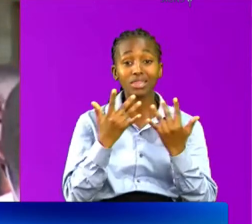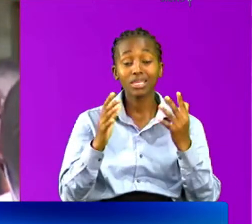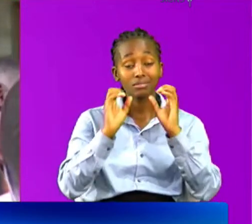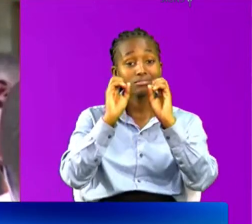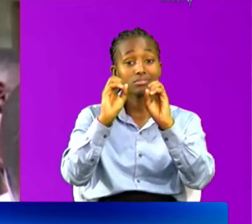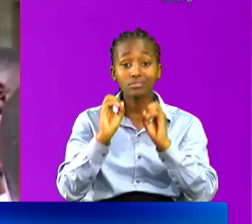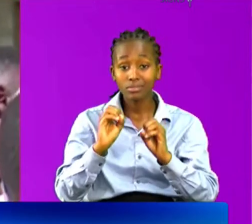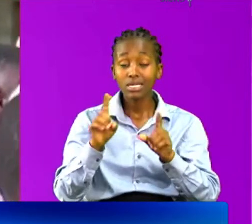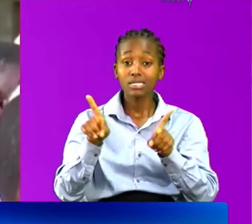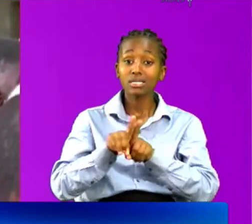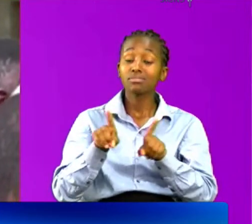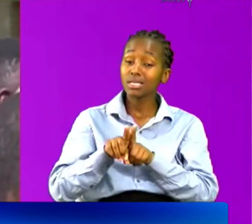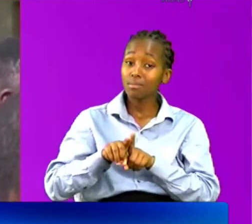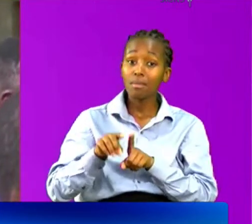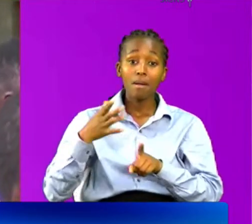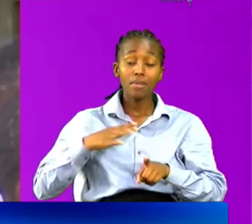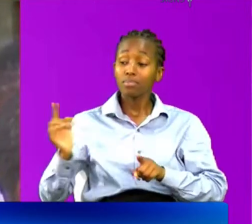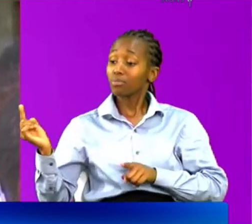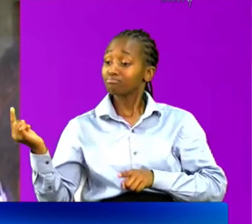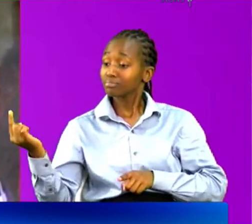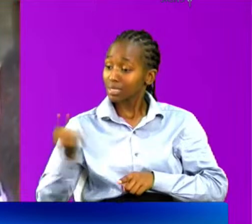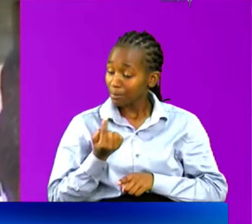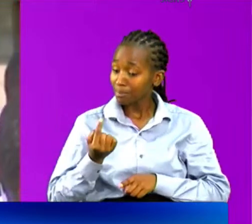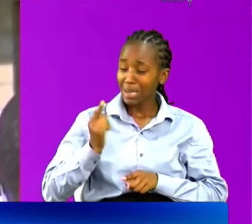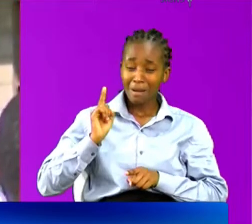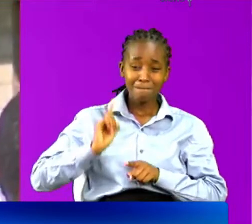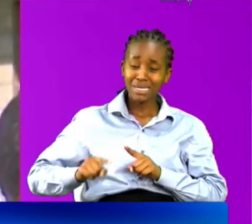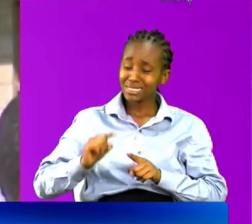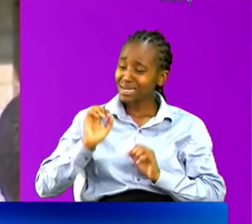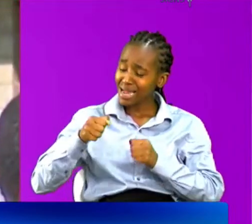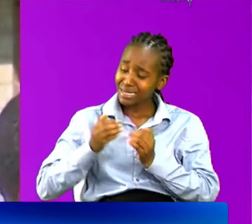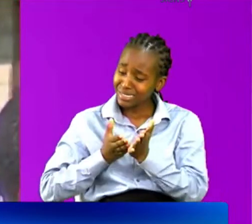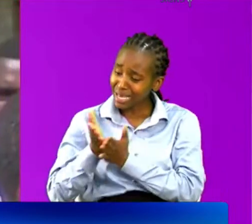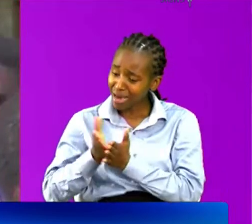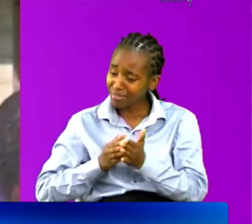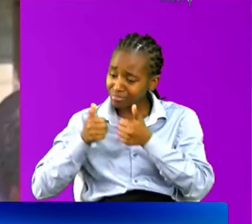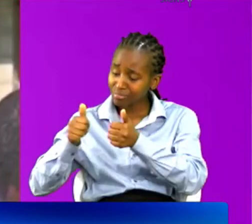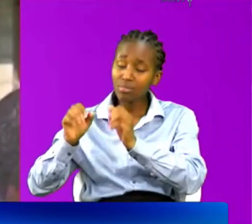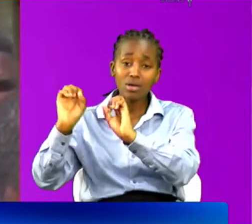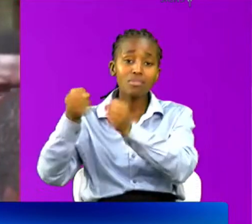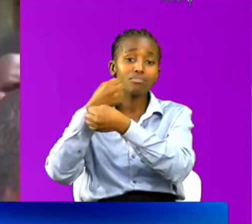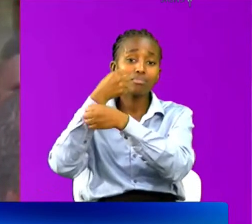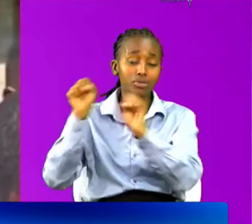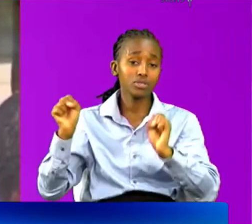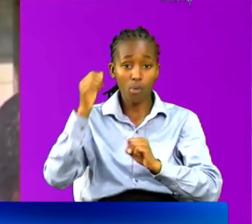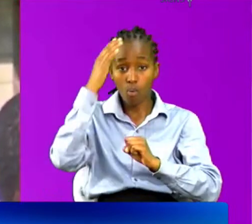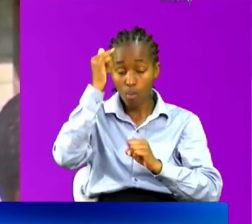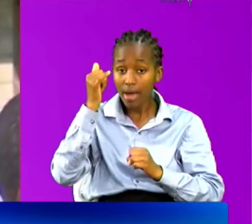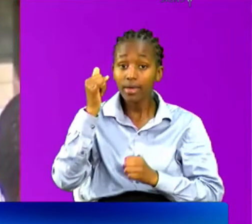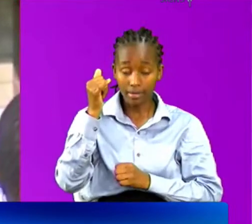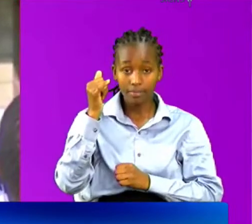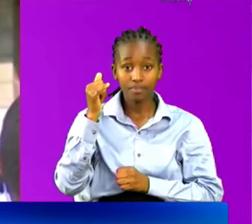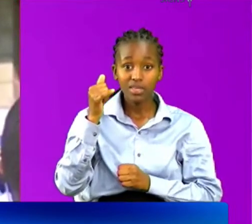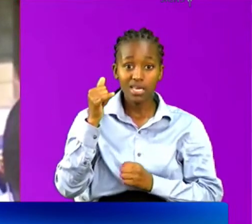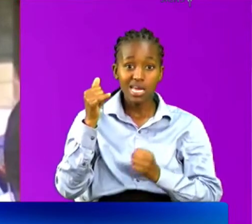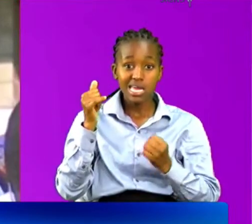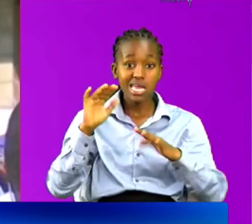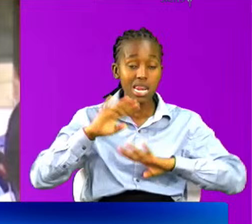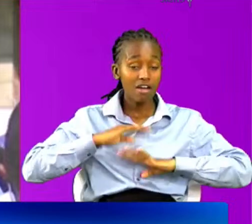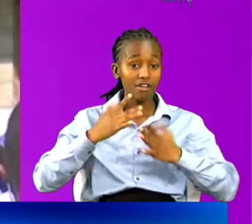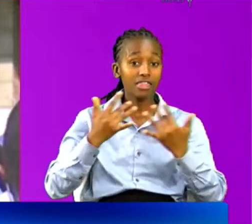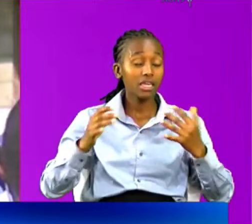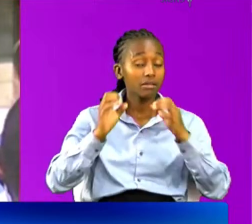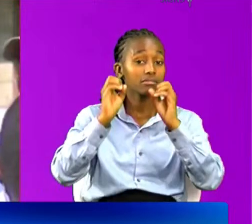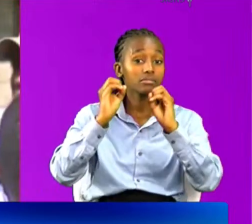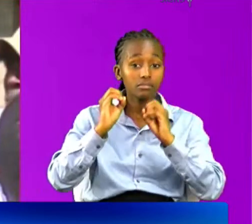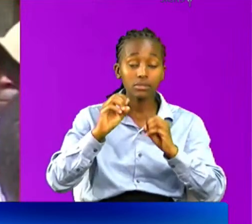not able to provide them with the necessary services because we lack drugs. Our lab most of the time is not